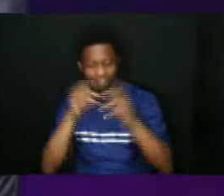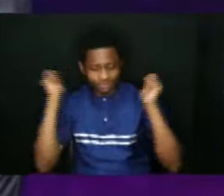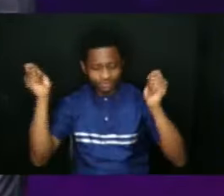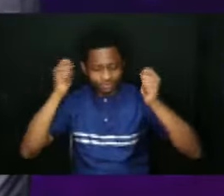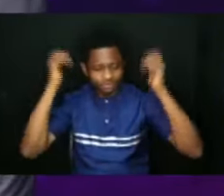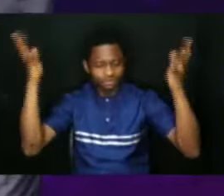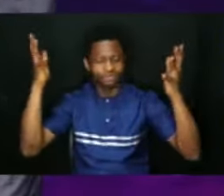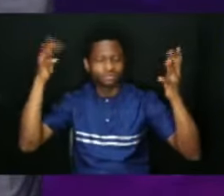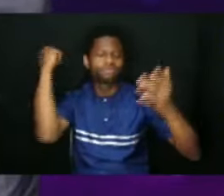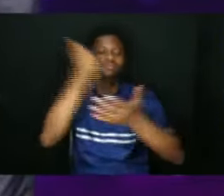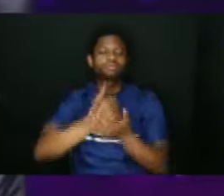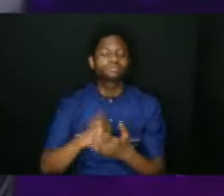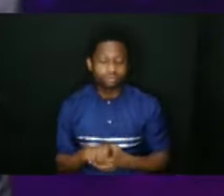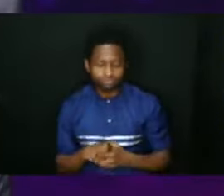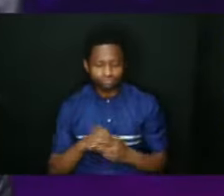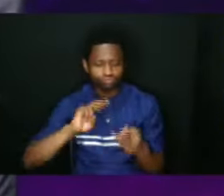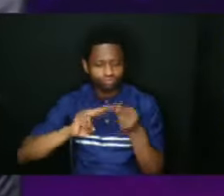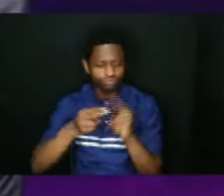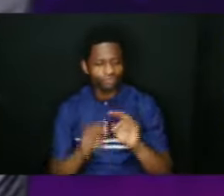Hallelujah. Amen. Number